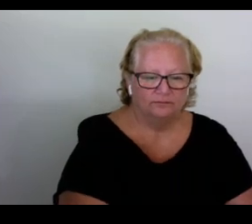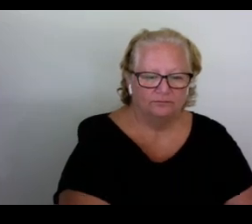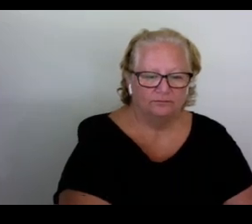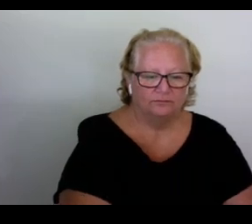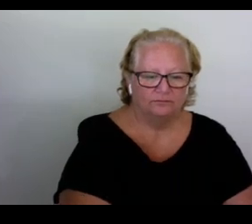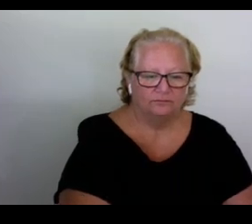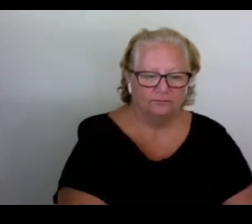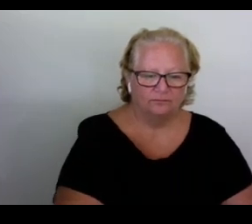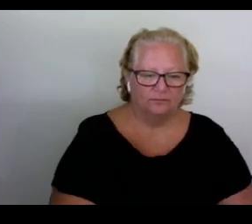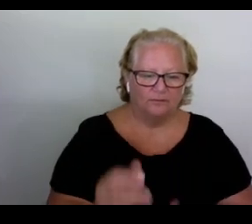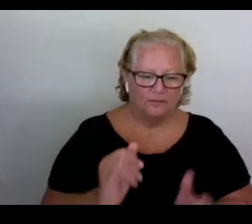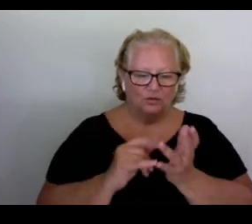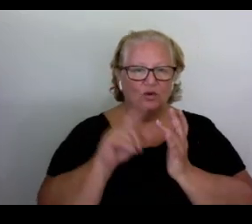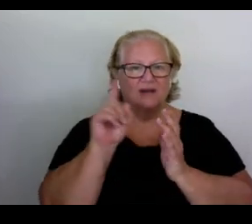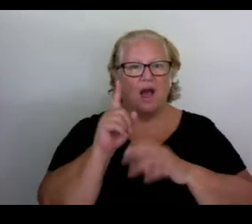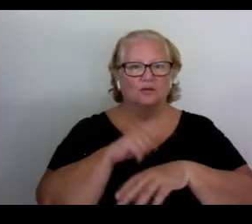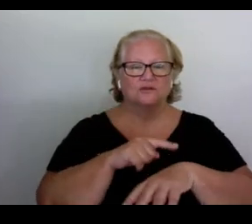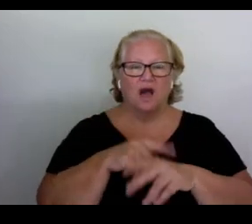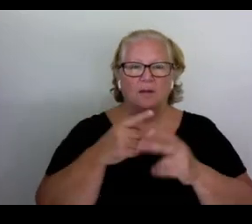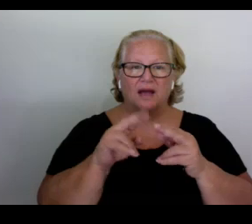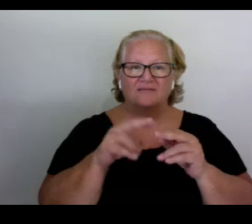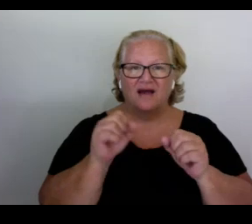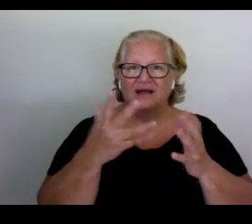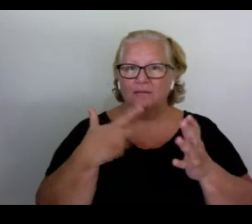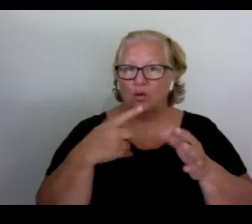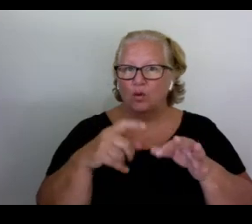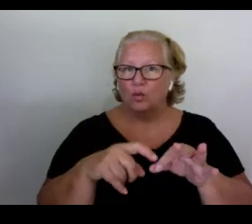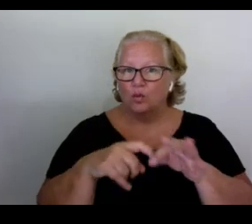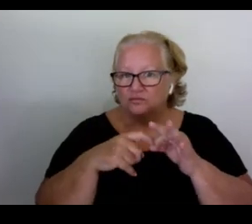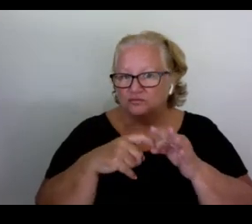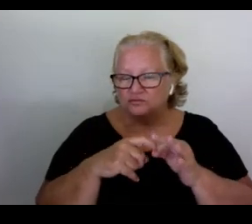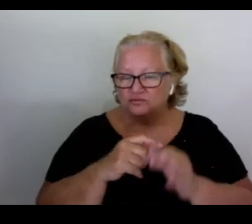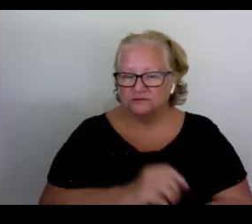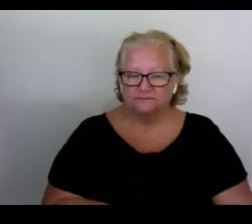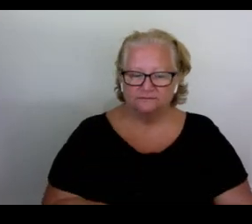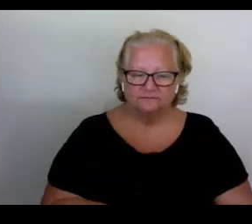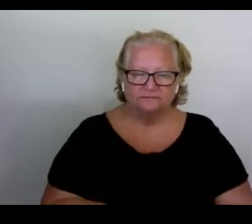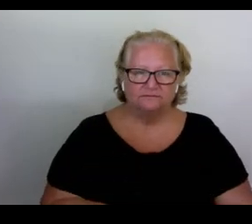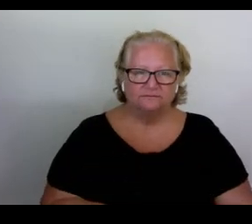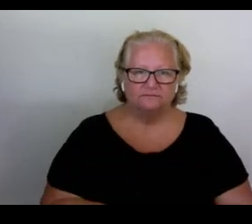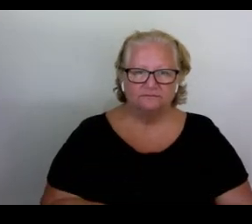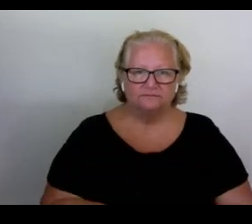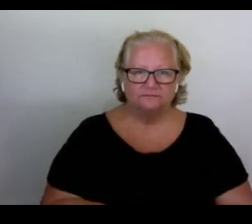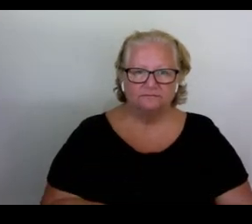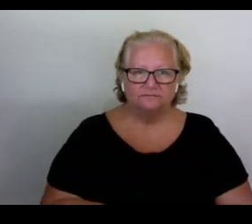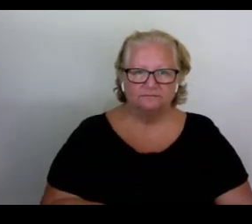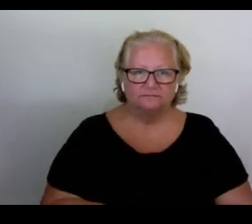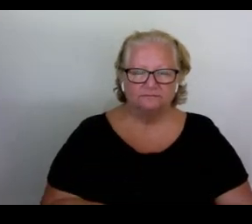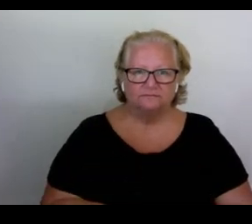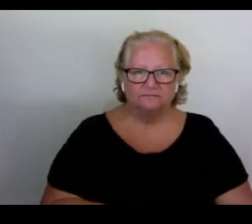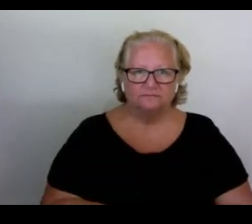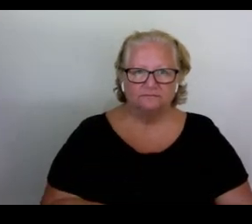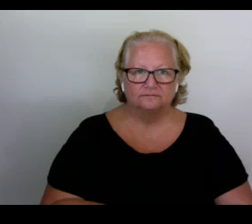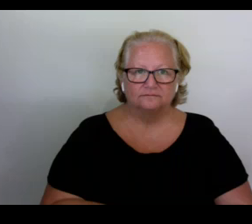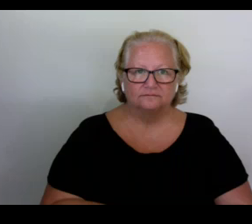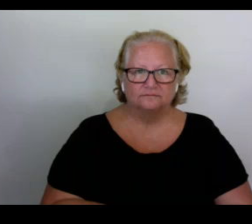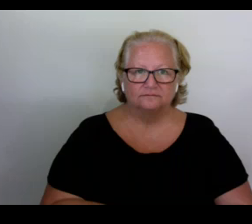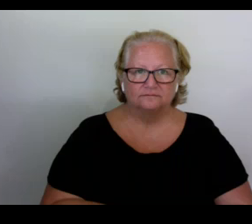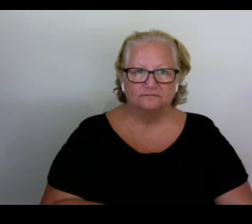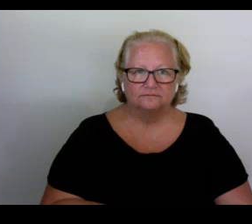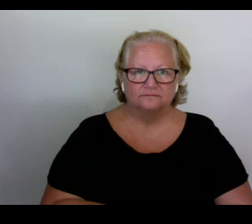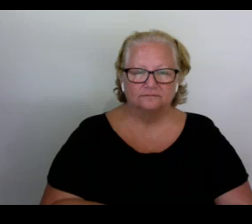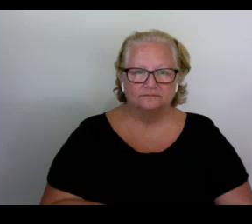other questions or things you thought I was going to answer this morning that we haven't talked about yet, well worth doing.